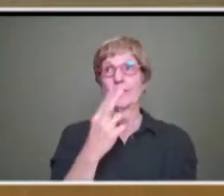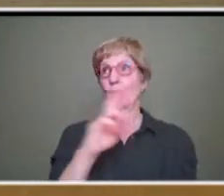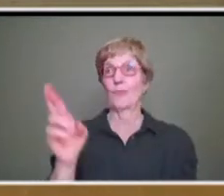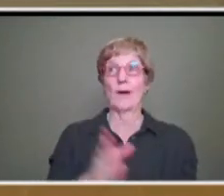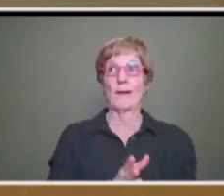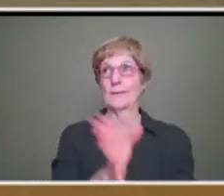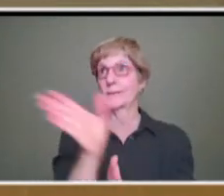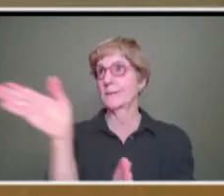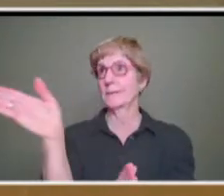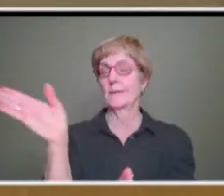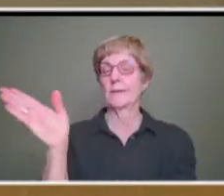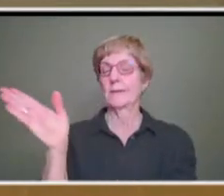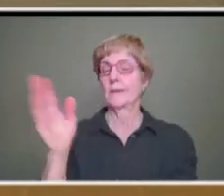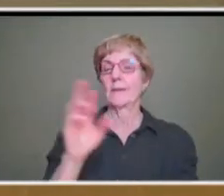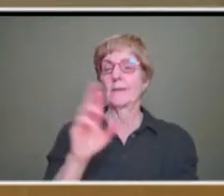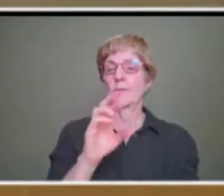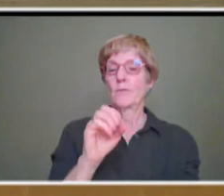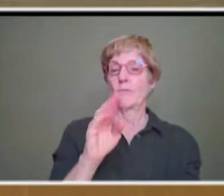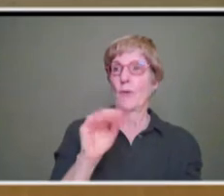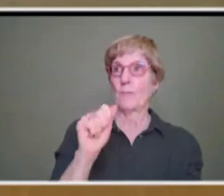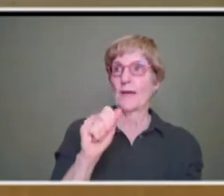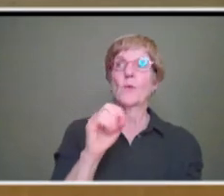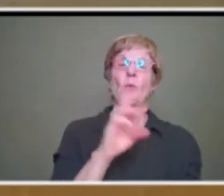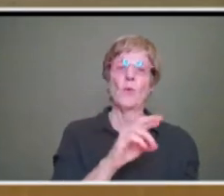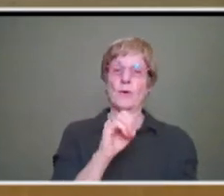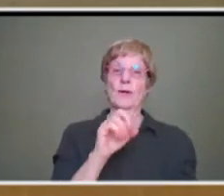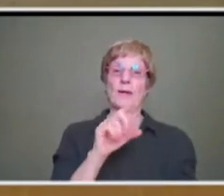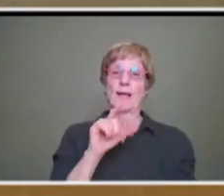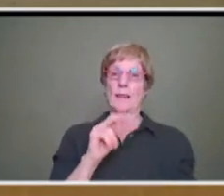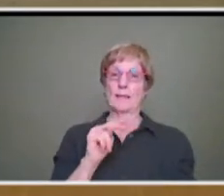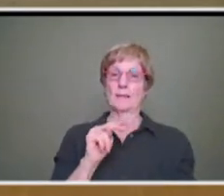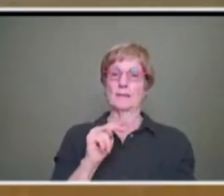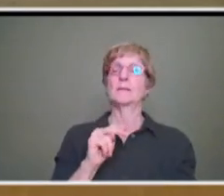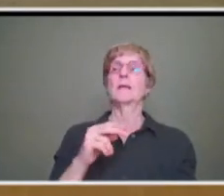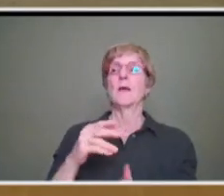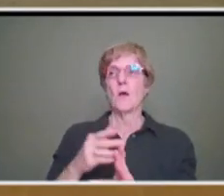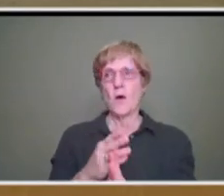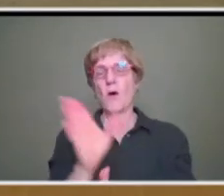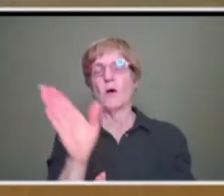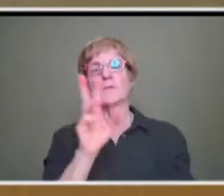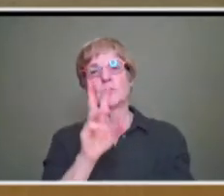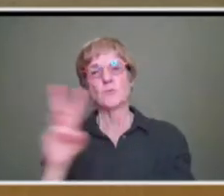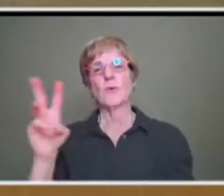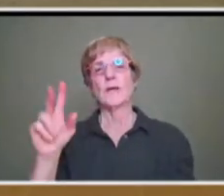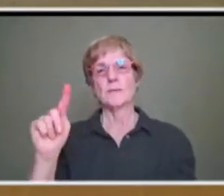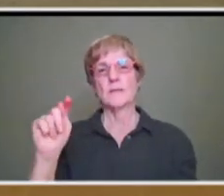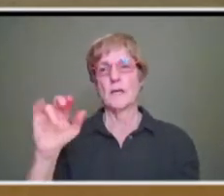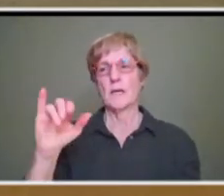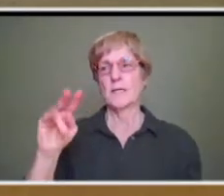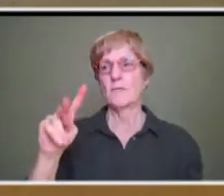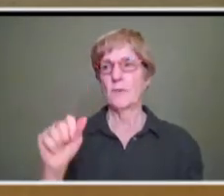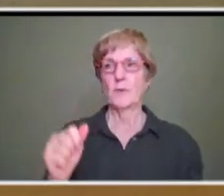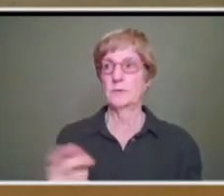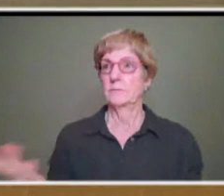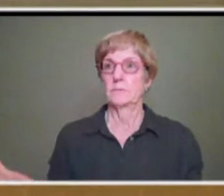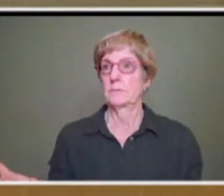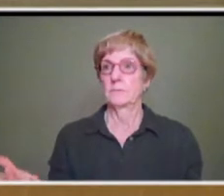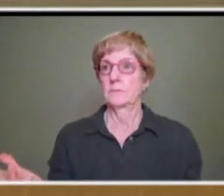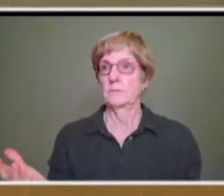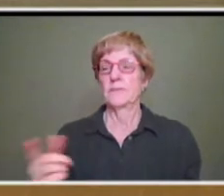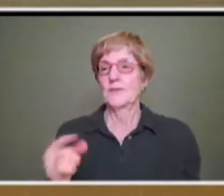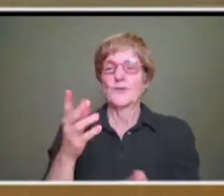out of Rebecca or Ellen from on to West Tyvola because there it's just a stop